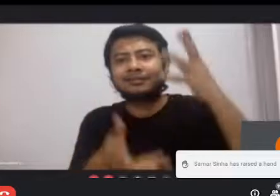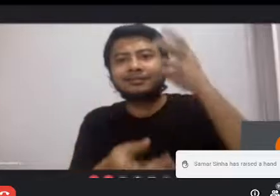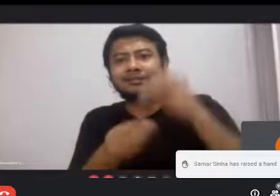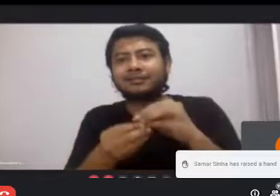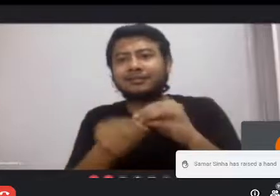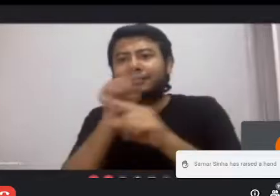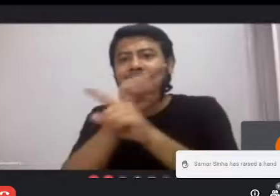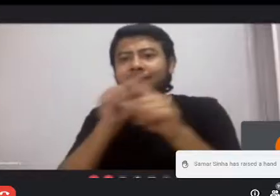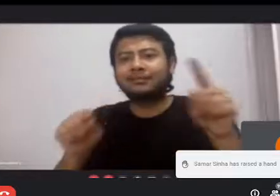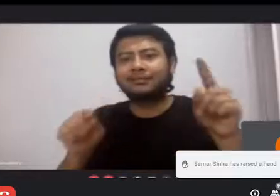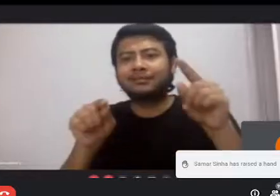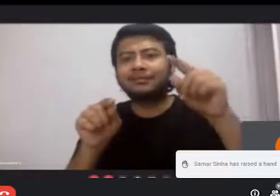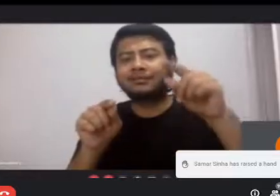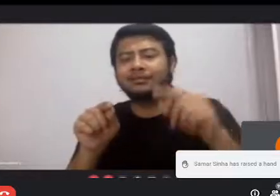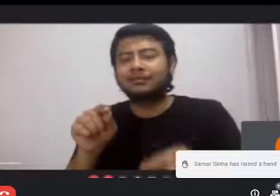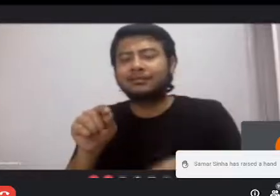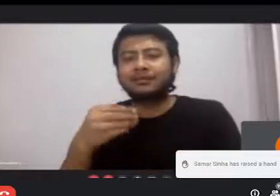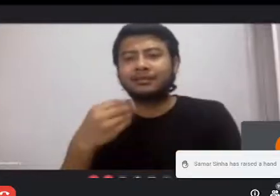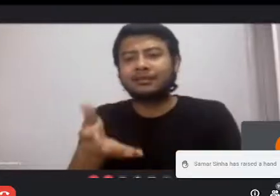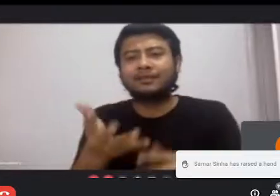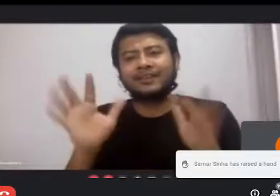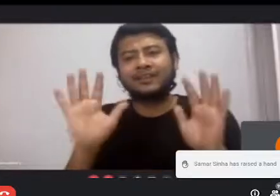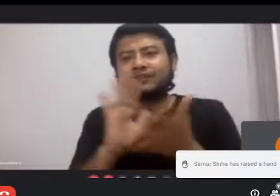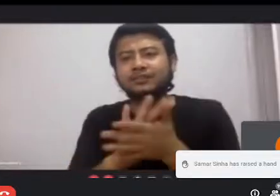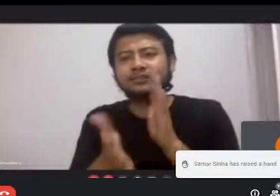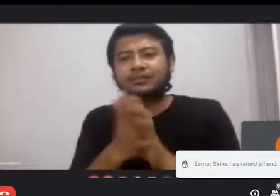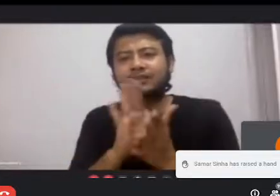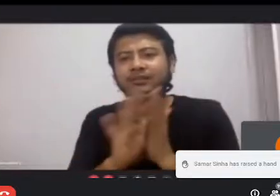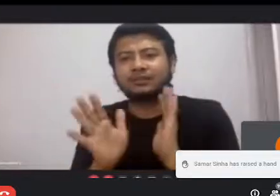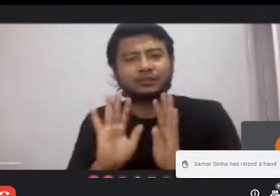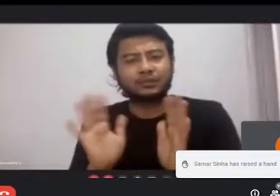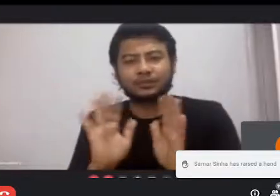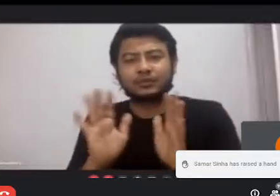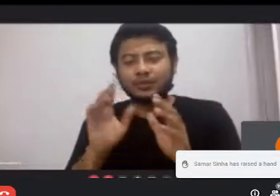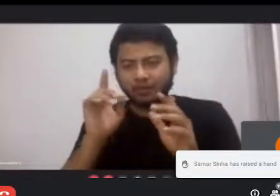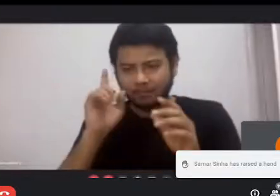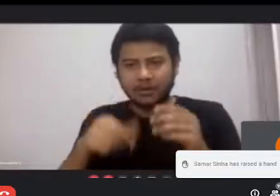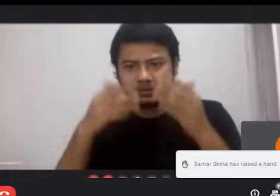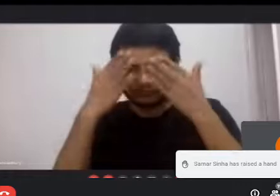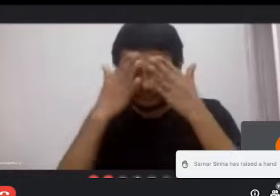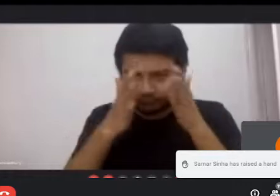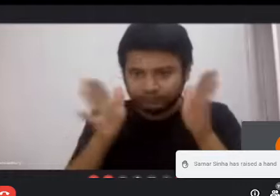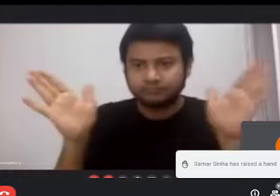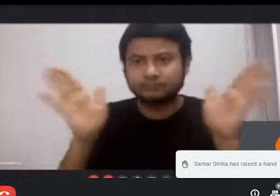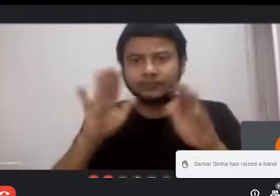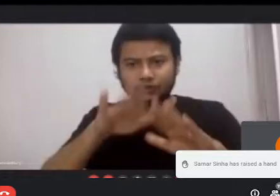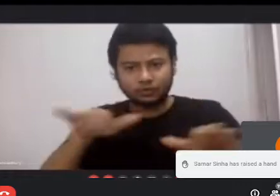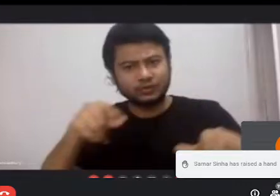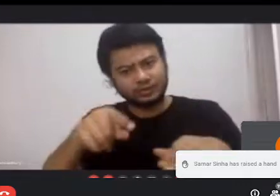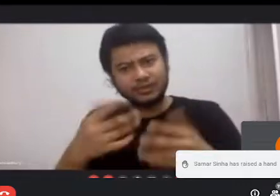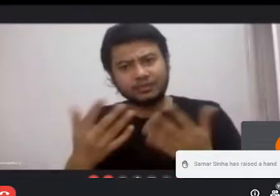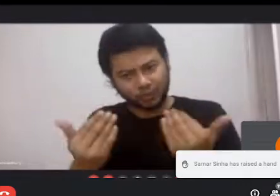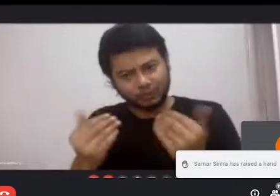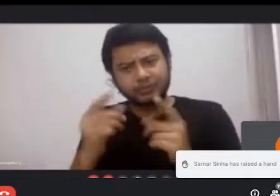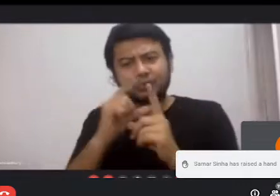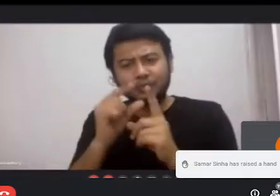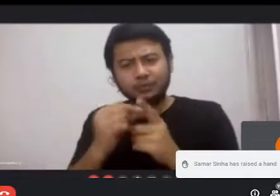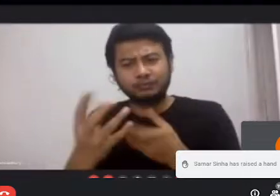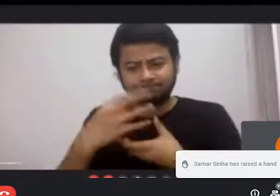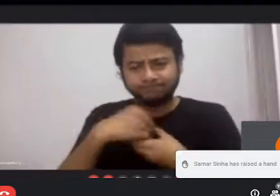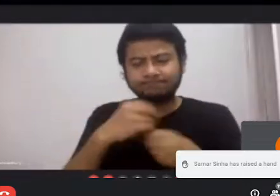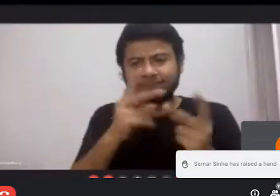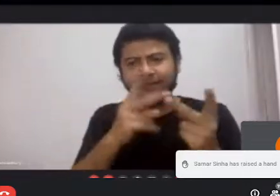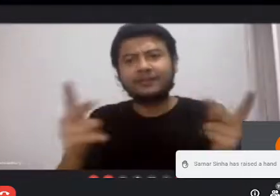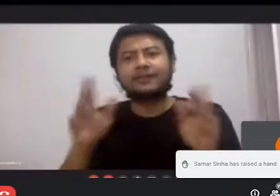a more comprehensive kind of way. So this works in all cultures, but the important thing